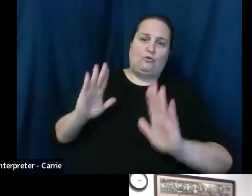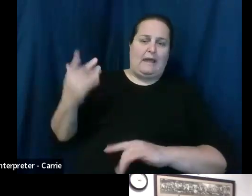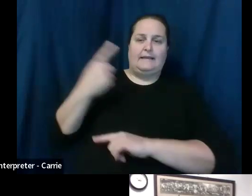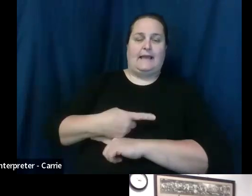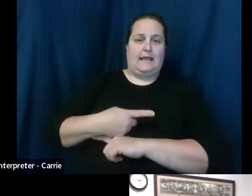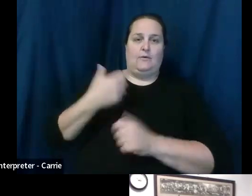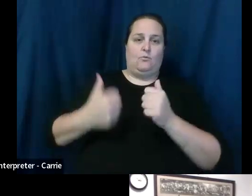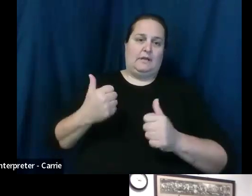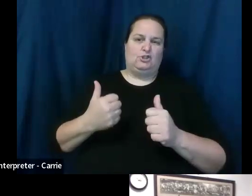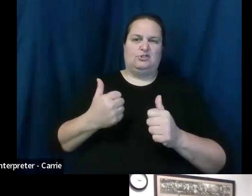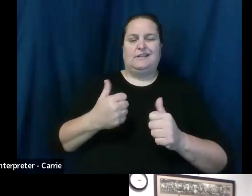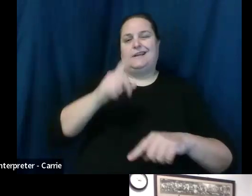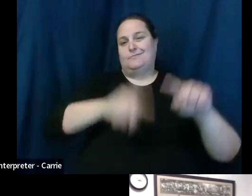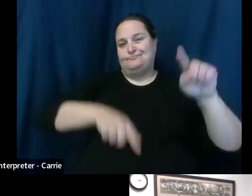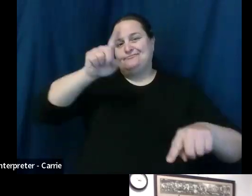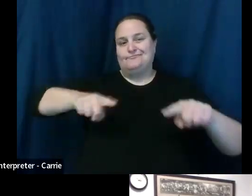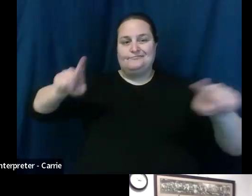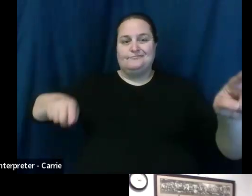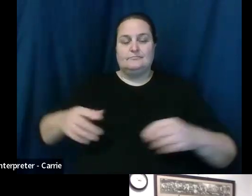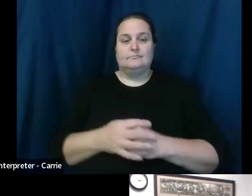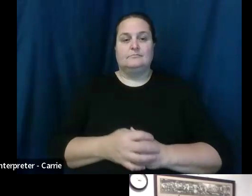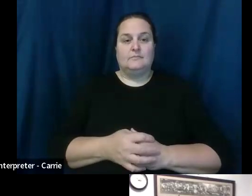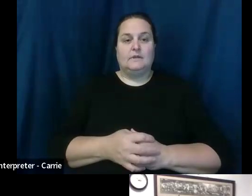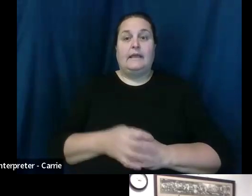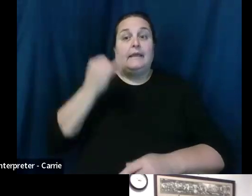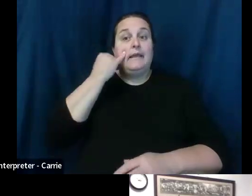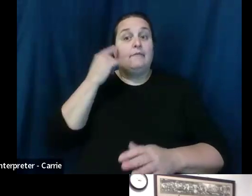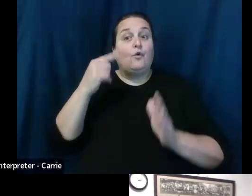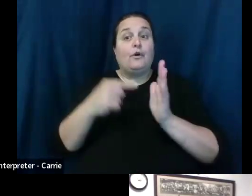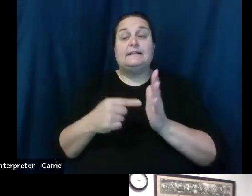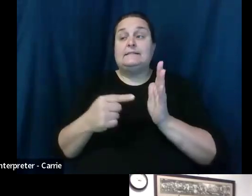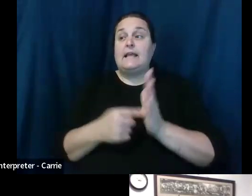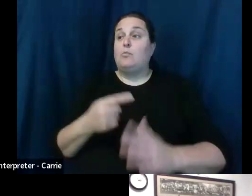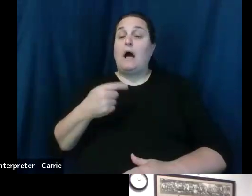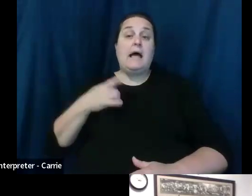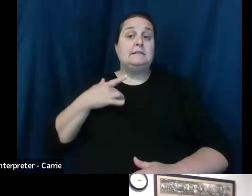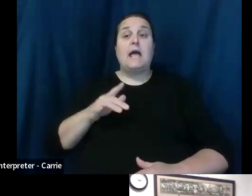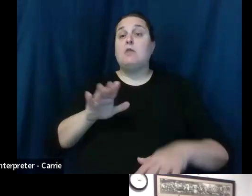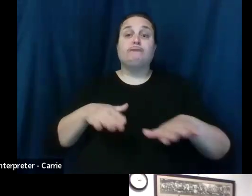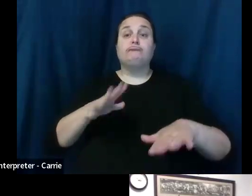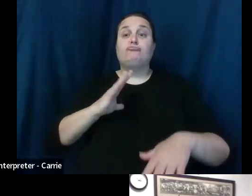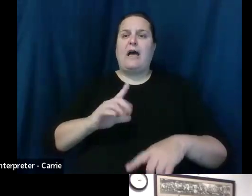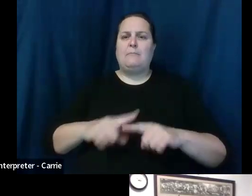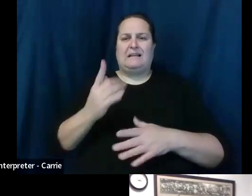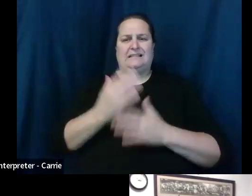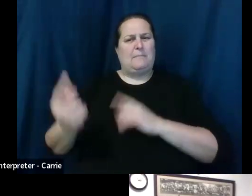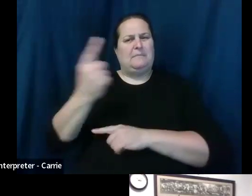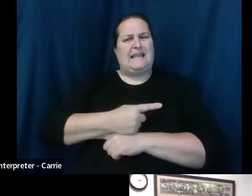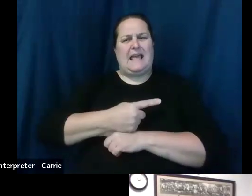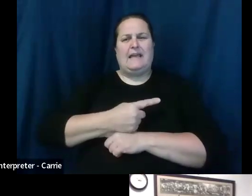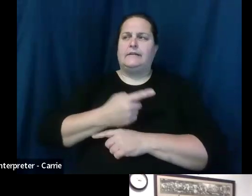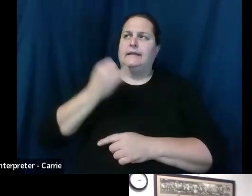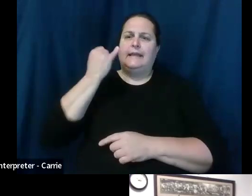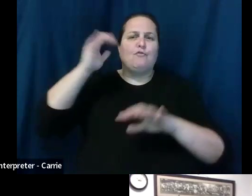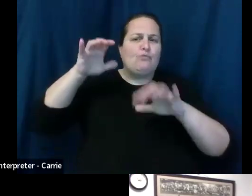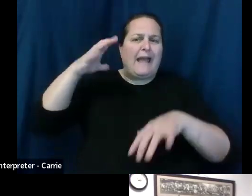every day, but if your knee acts up when it rains, or if there are some days where you have, a little trouble hearing